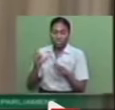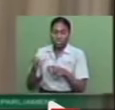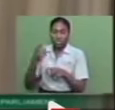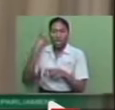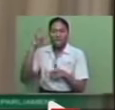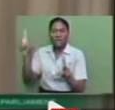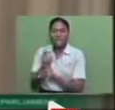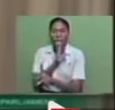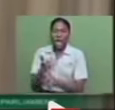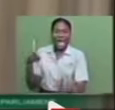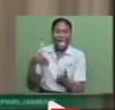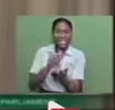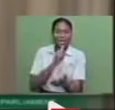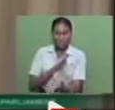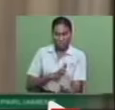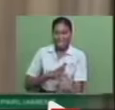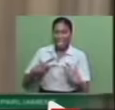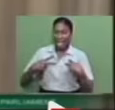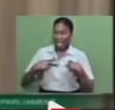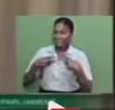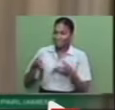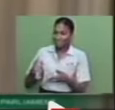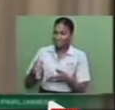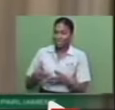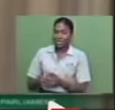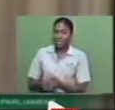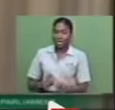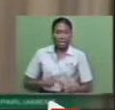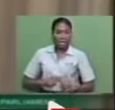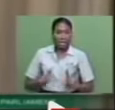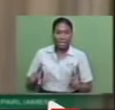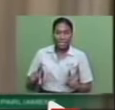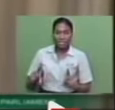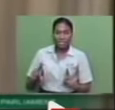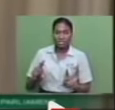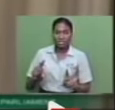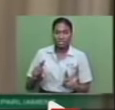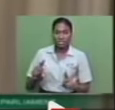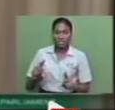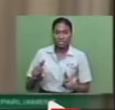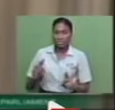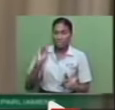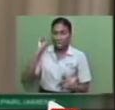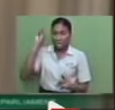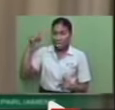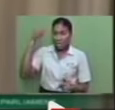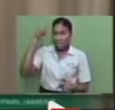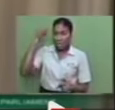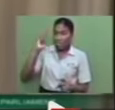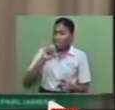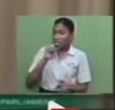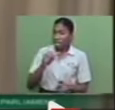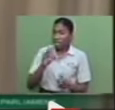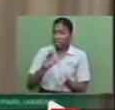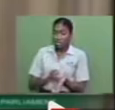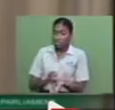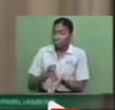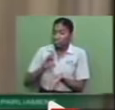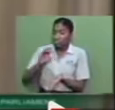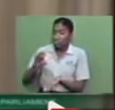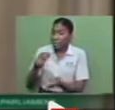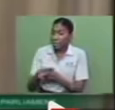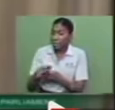victims unit. Unfortunately, government didn't see it fit to place any allocations in these units.